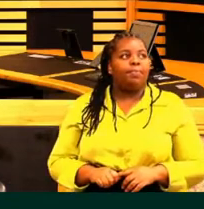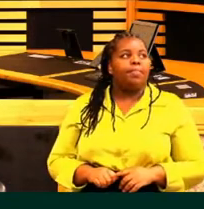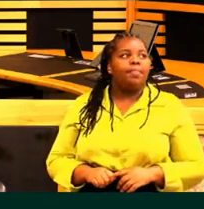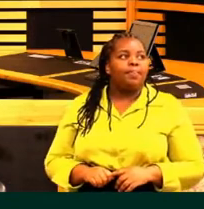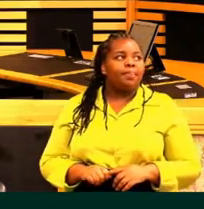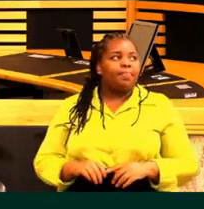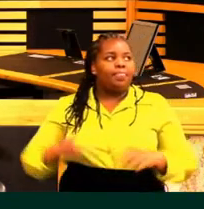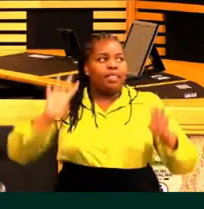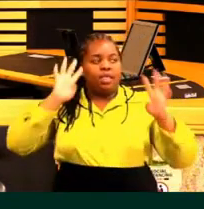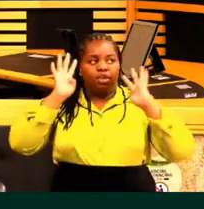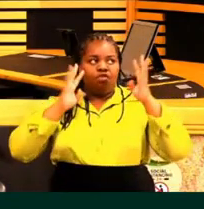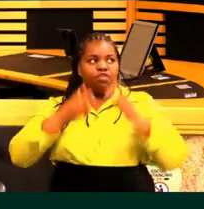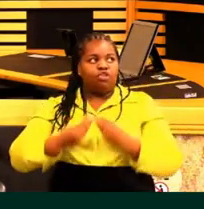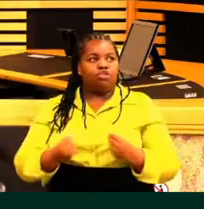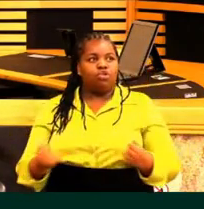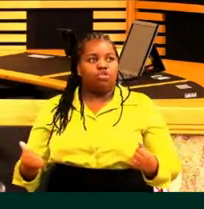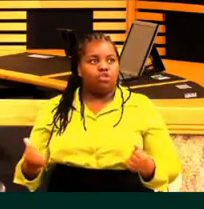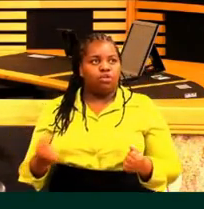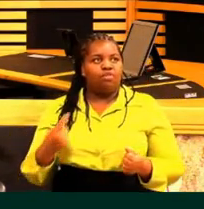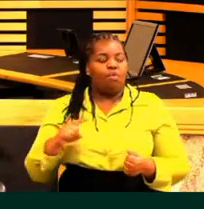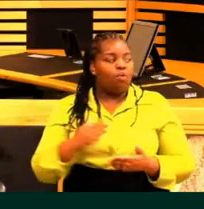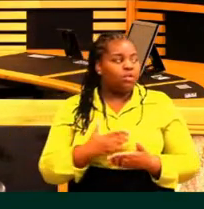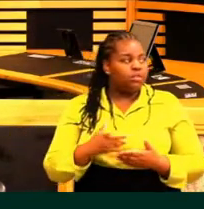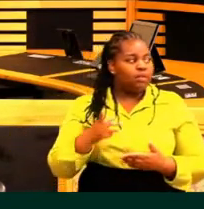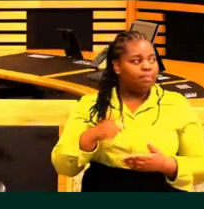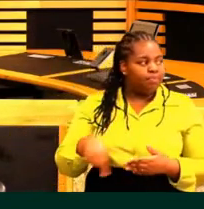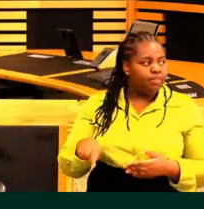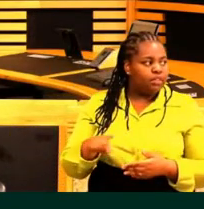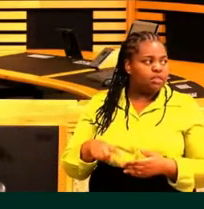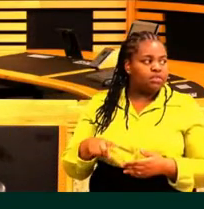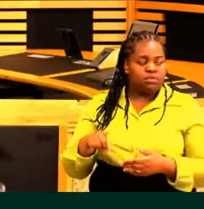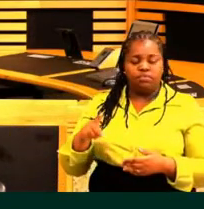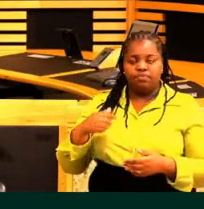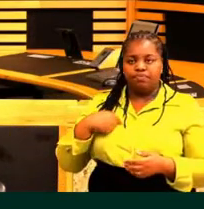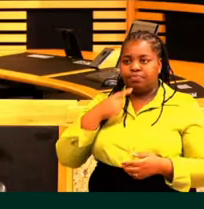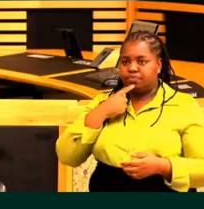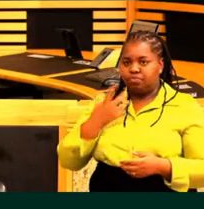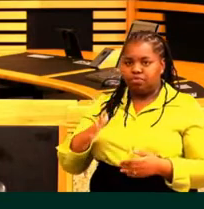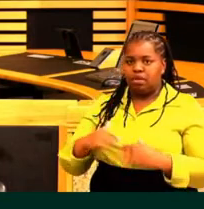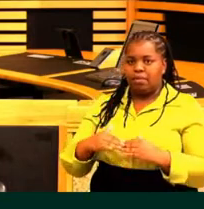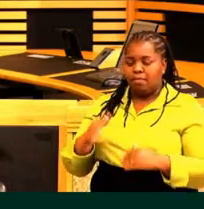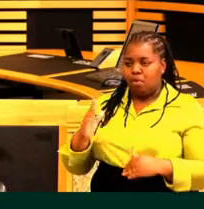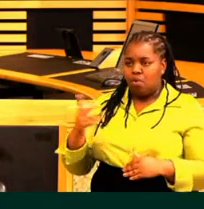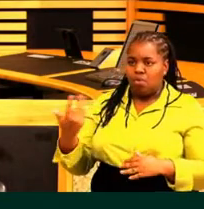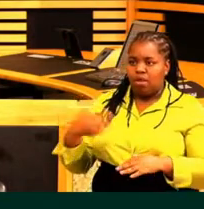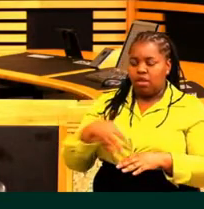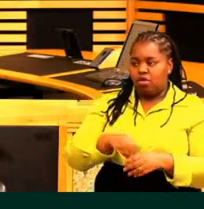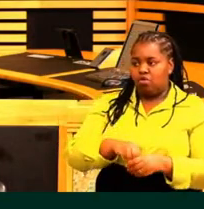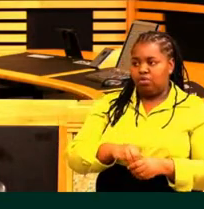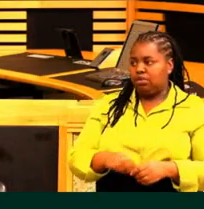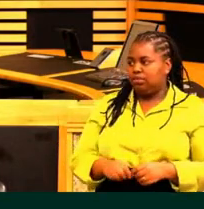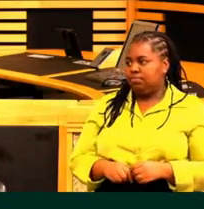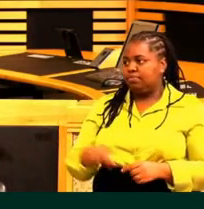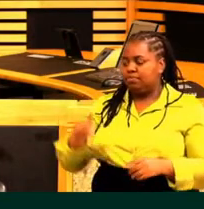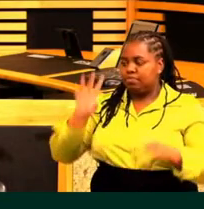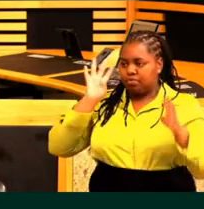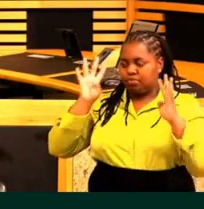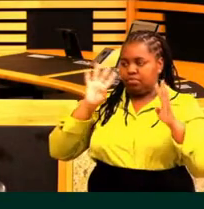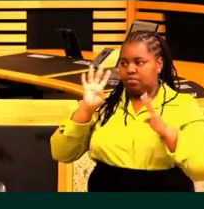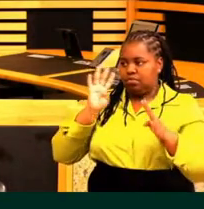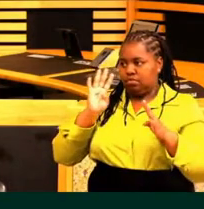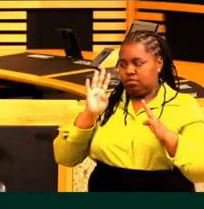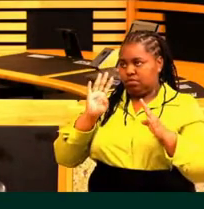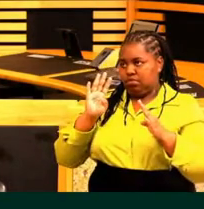innovative solutions to to some of these social is that I've mentioned and more include innovative solutions